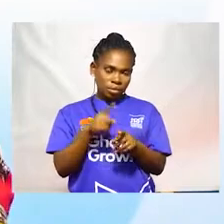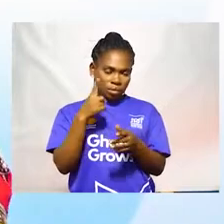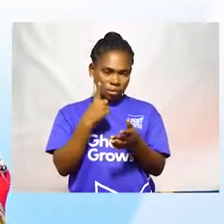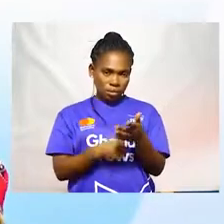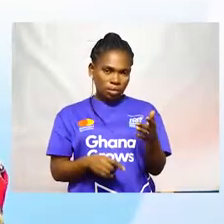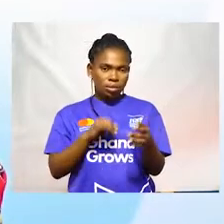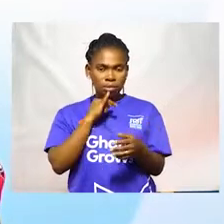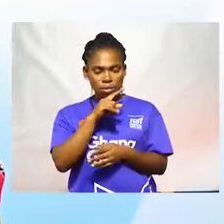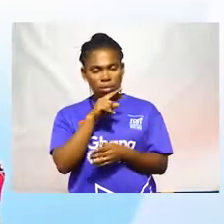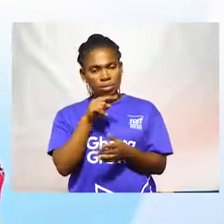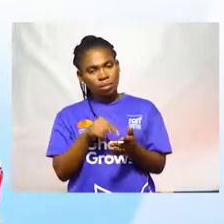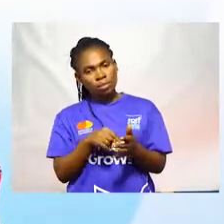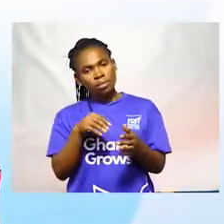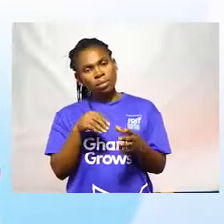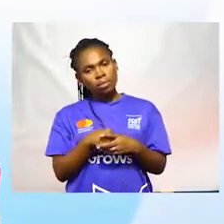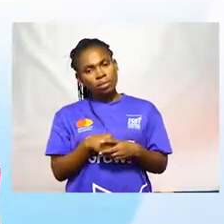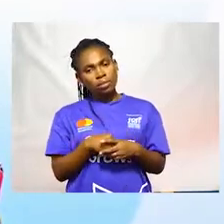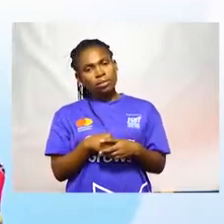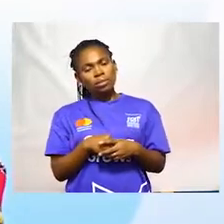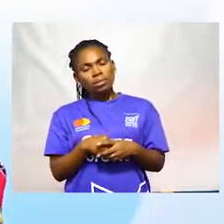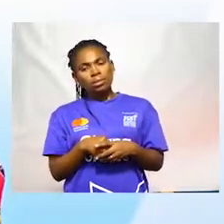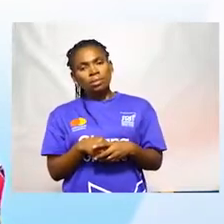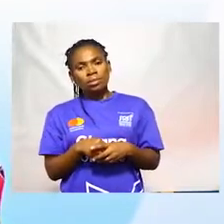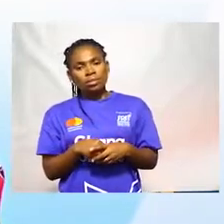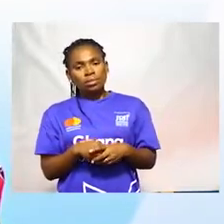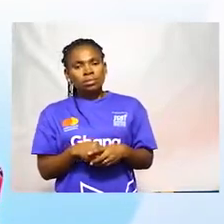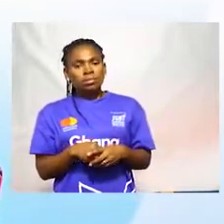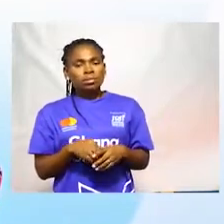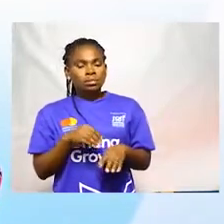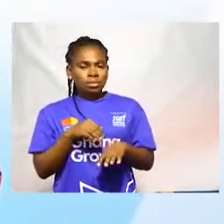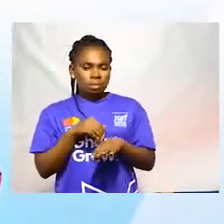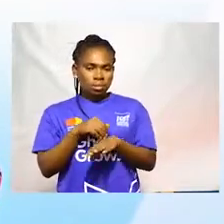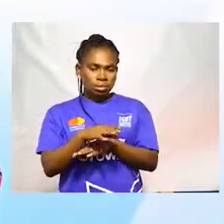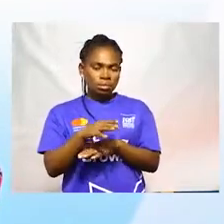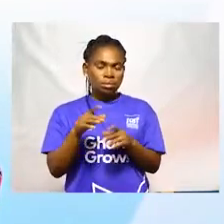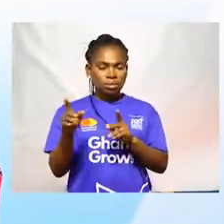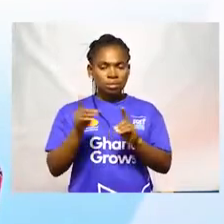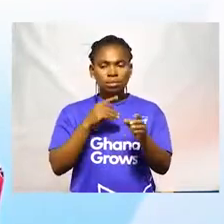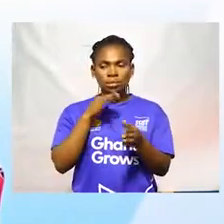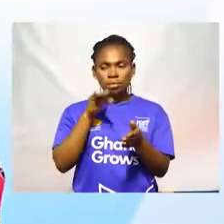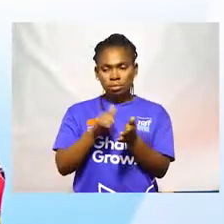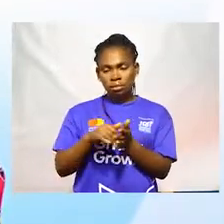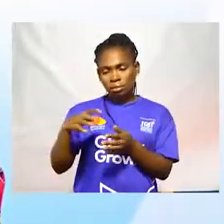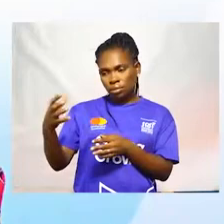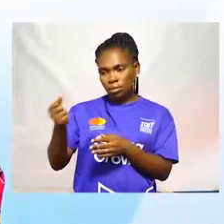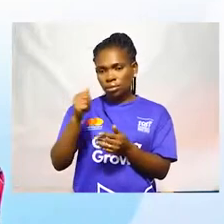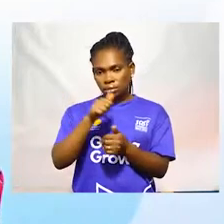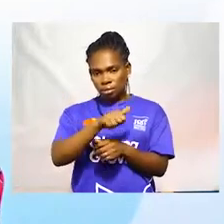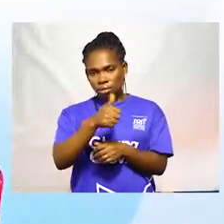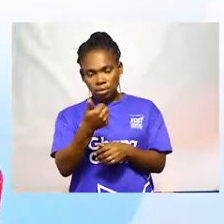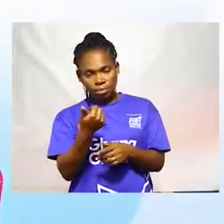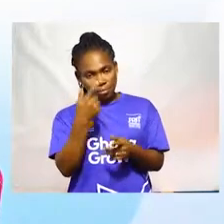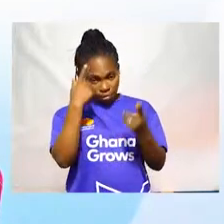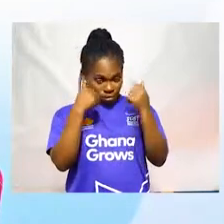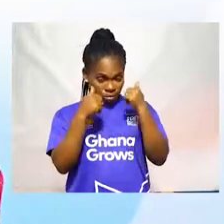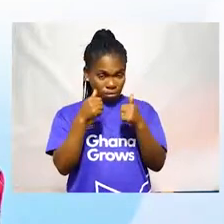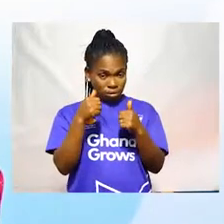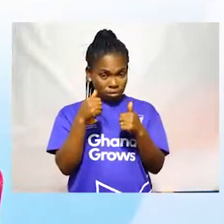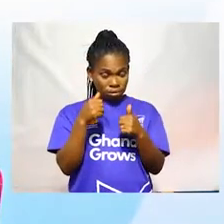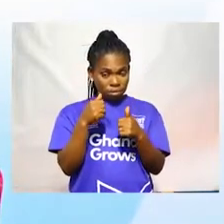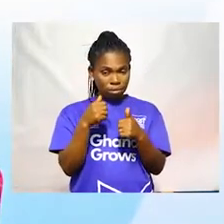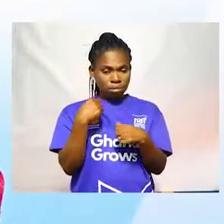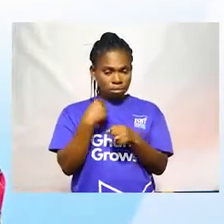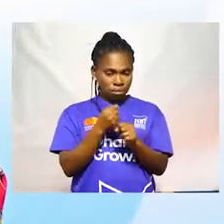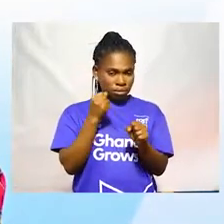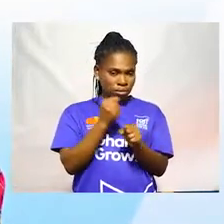is it in staying back and serving somebody by taking what they have done and amplifying it to the world? Because guess what? Yeah. That is